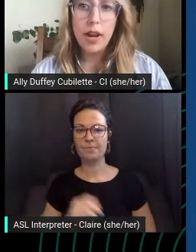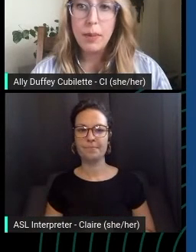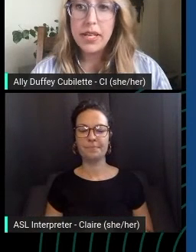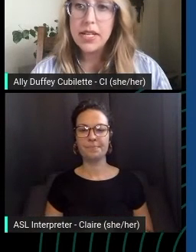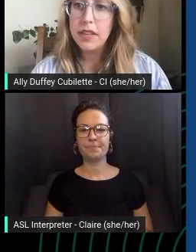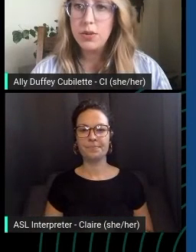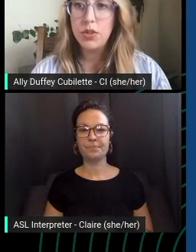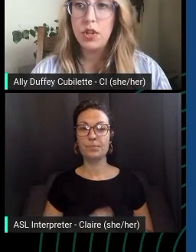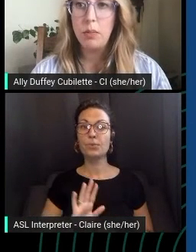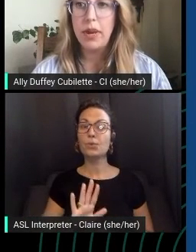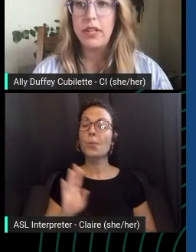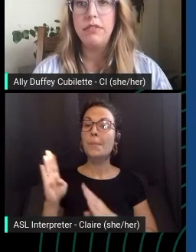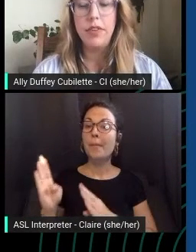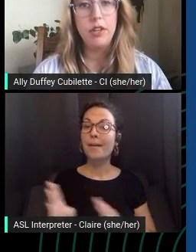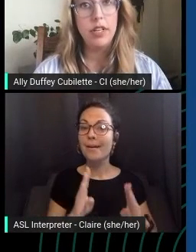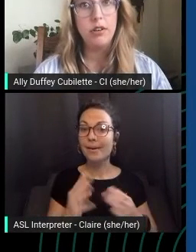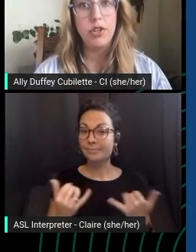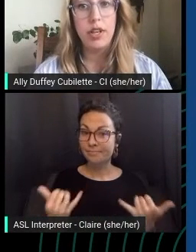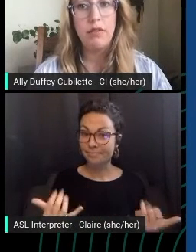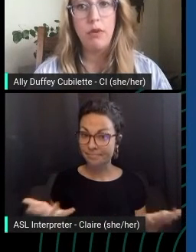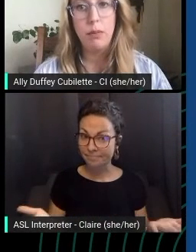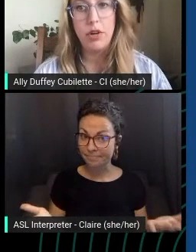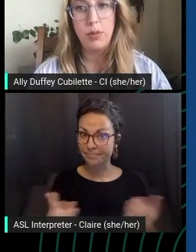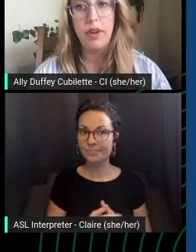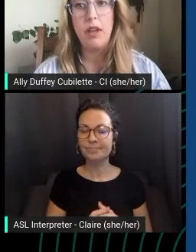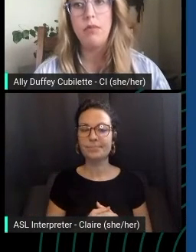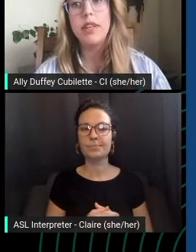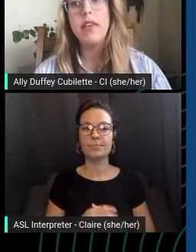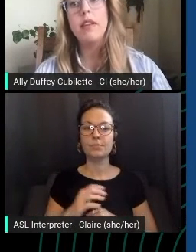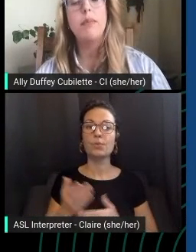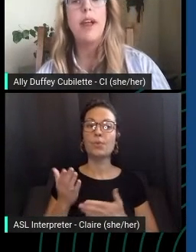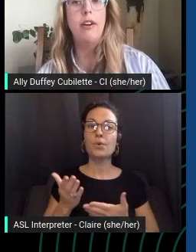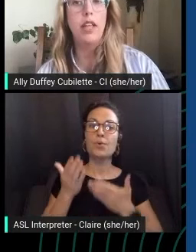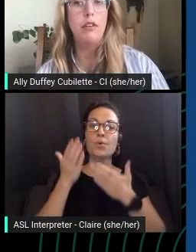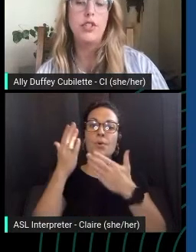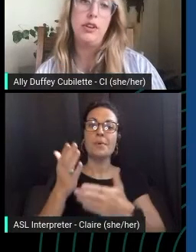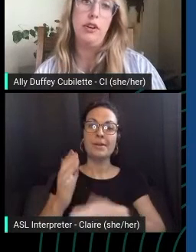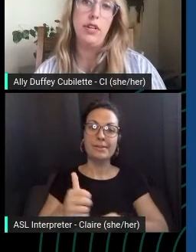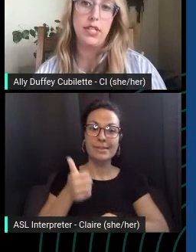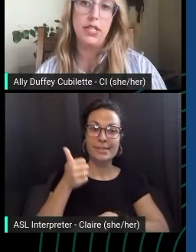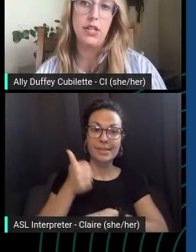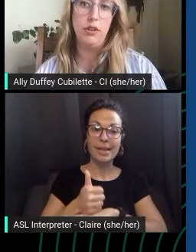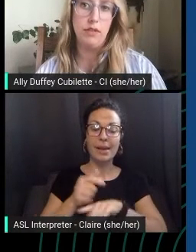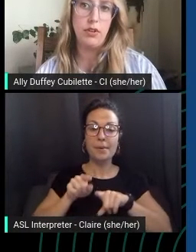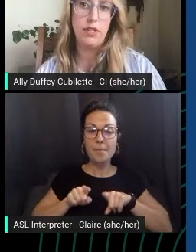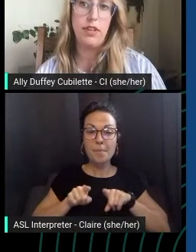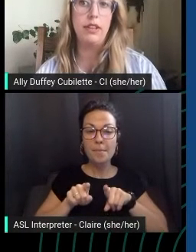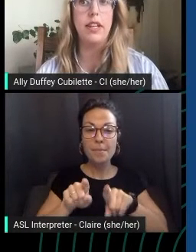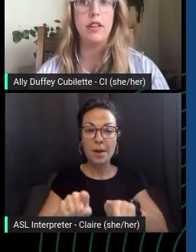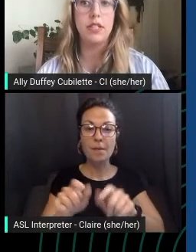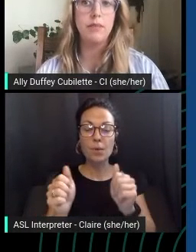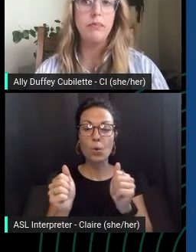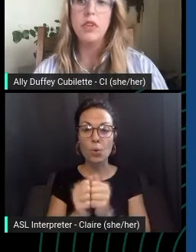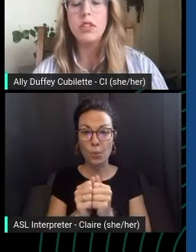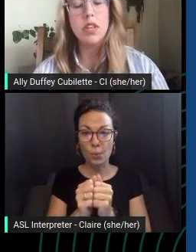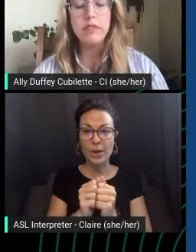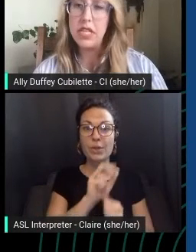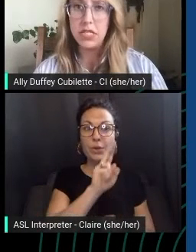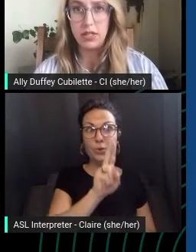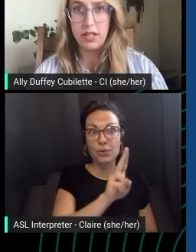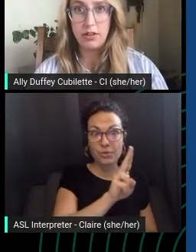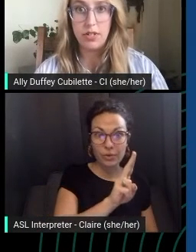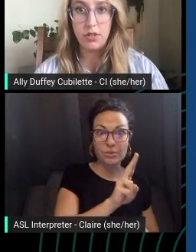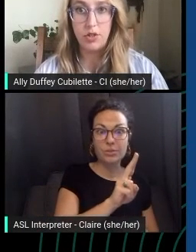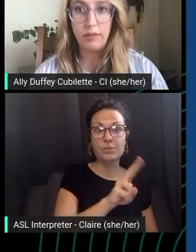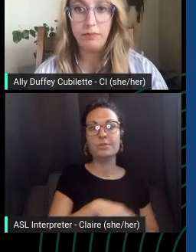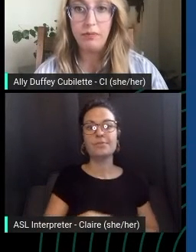We're recommending that you start by configuring your GA4 measurement and running that in parallel to your existing universal analytics to kind of